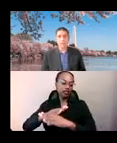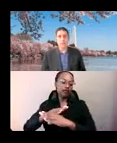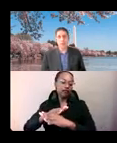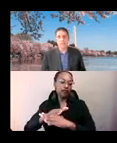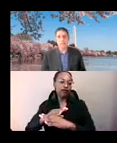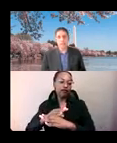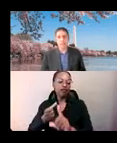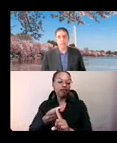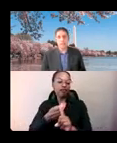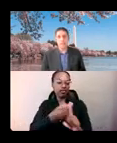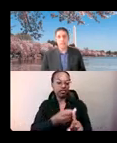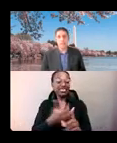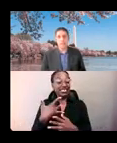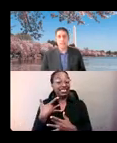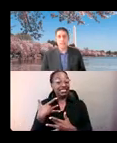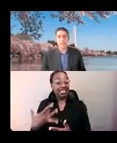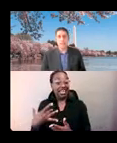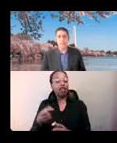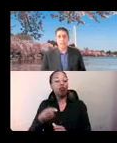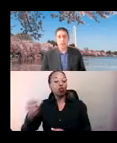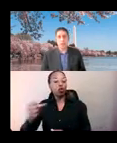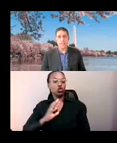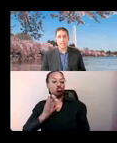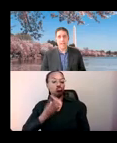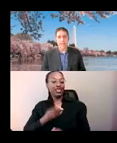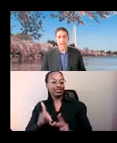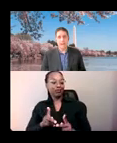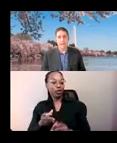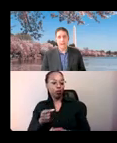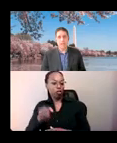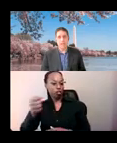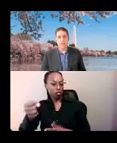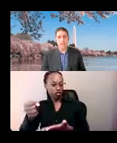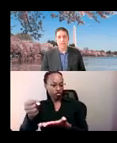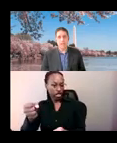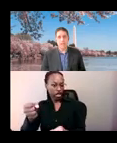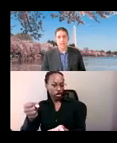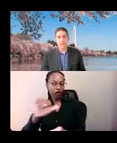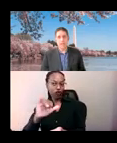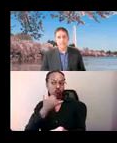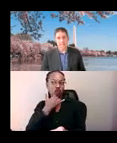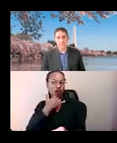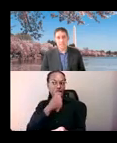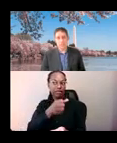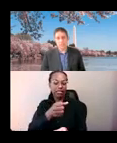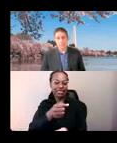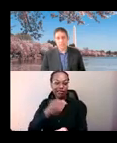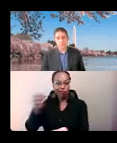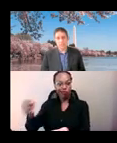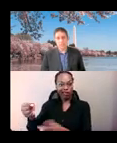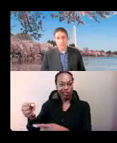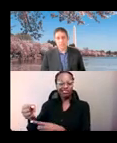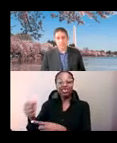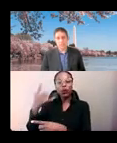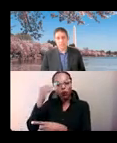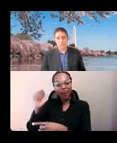where they put trans people that they had wrongly housed because they were in danger as a